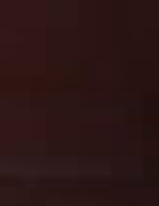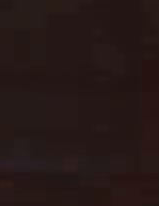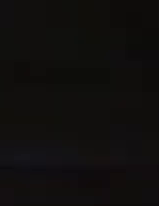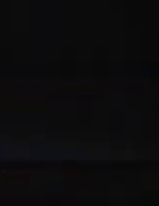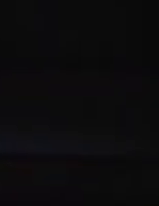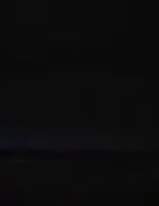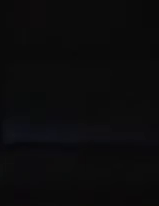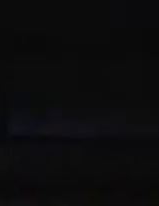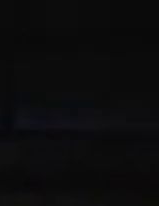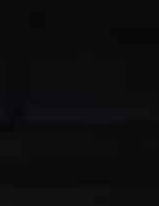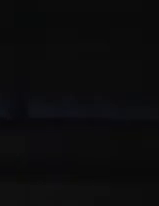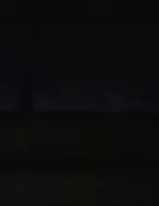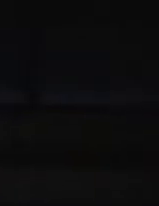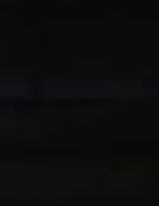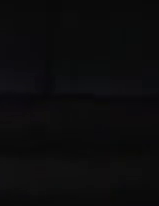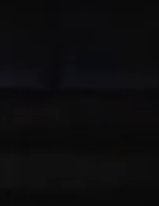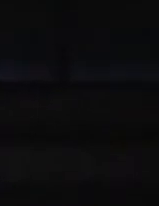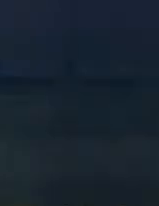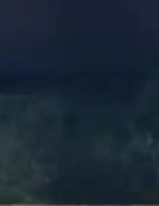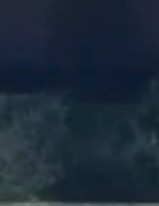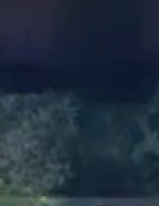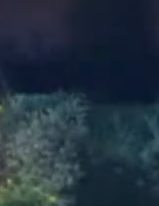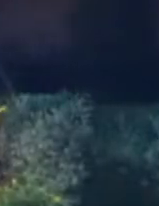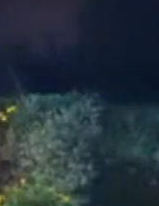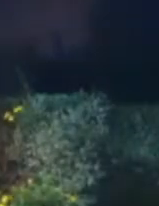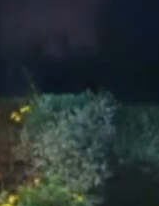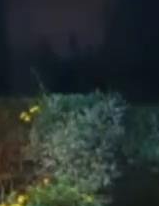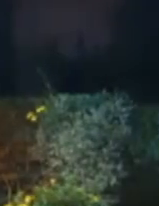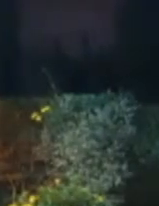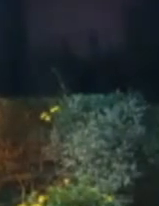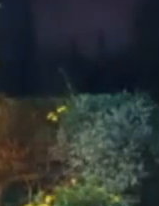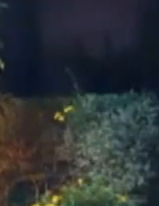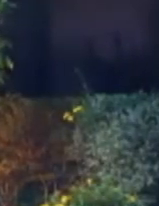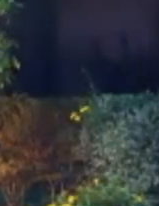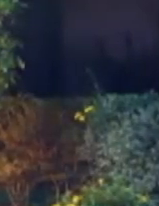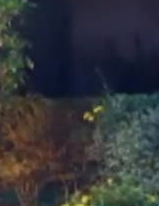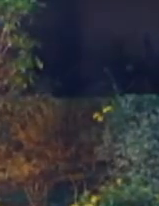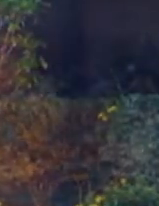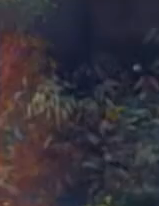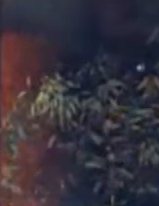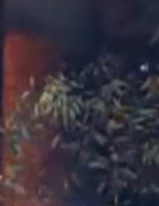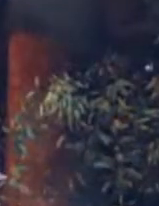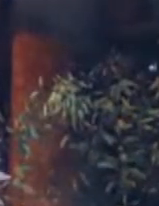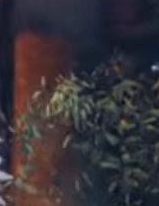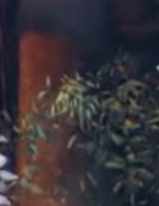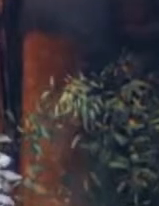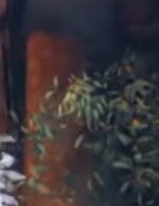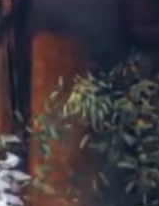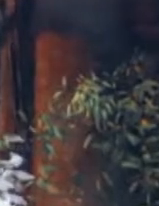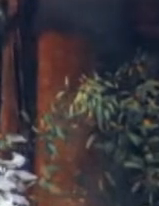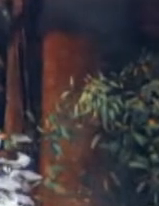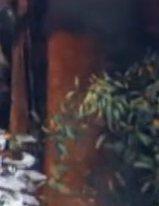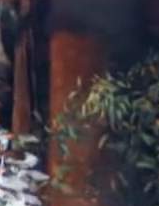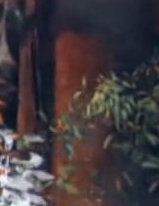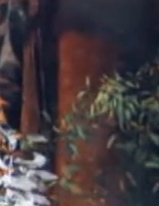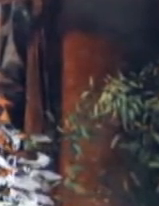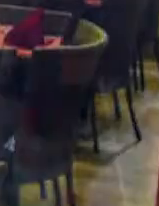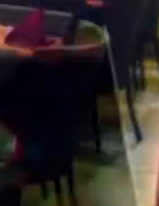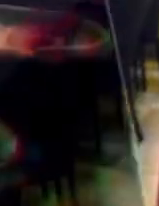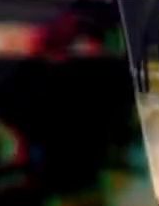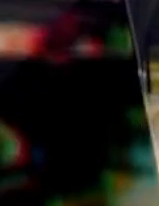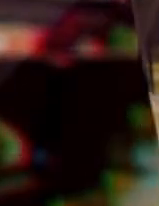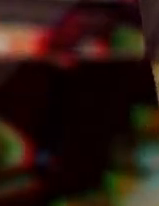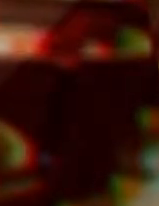glamorous ordeal of city life. Our ambient green gardens will guide you to a place of revitalizing rest.